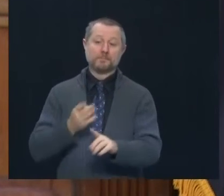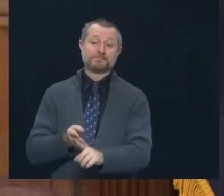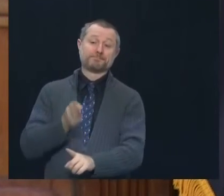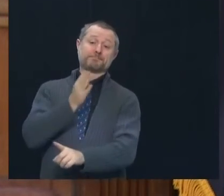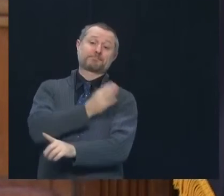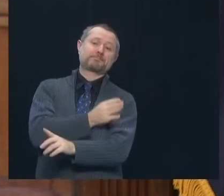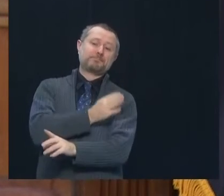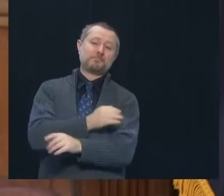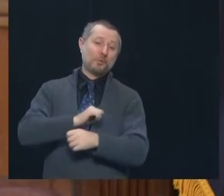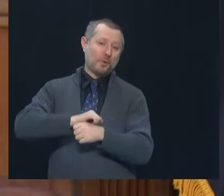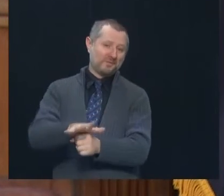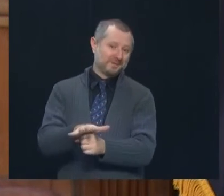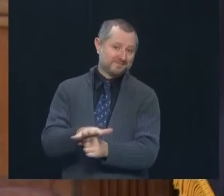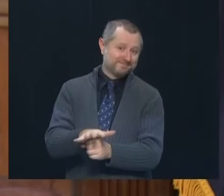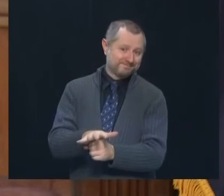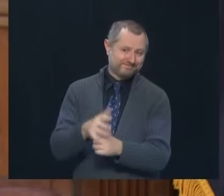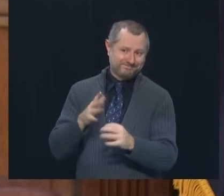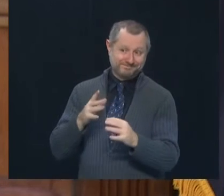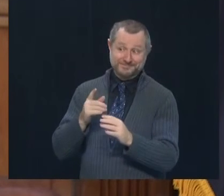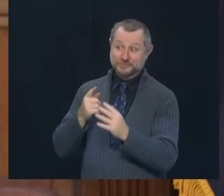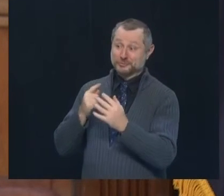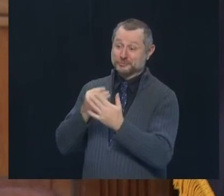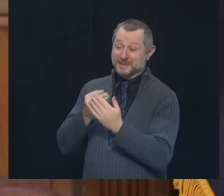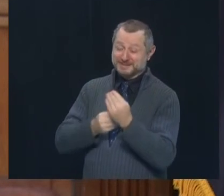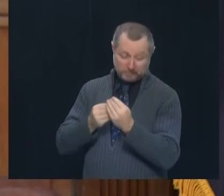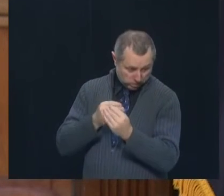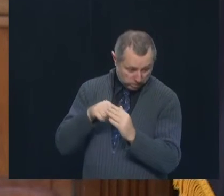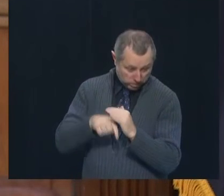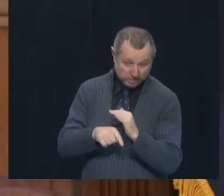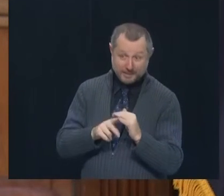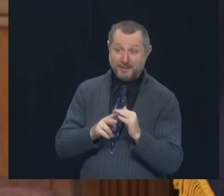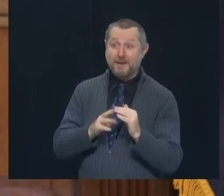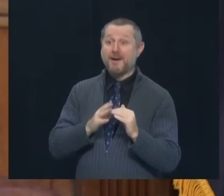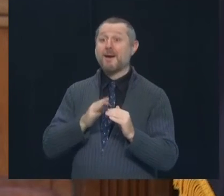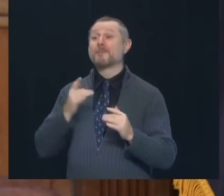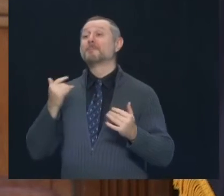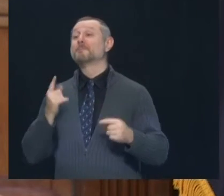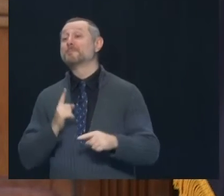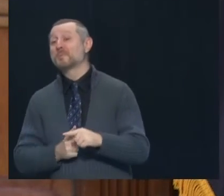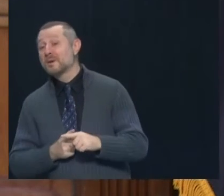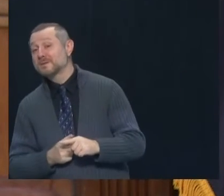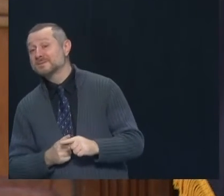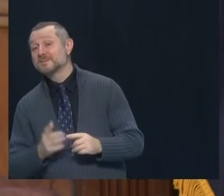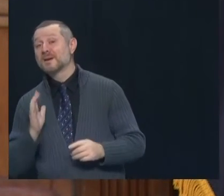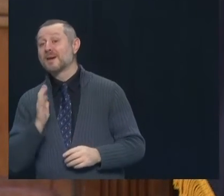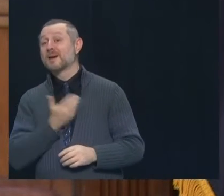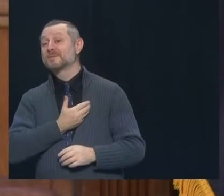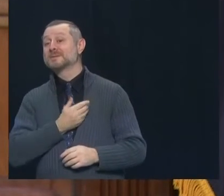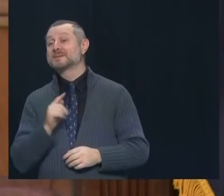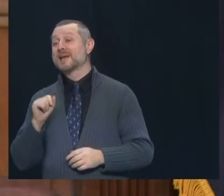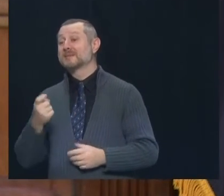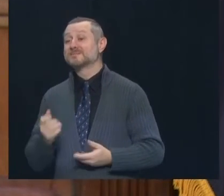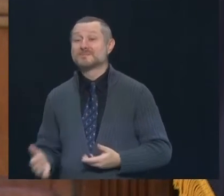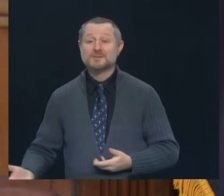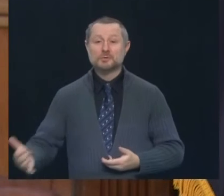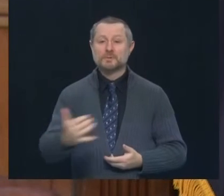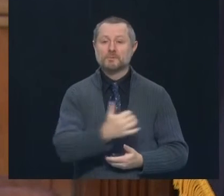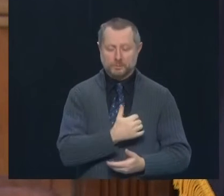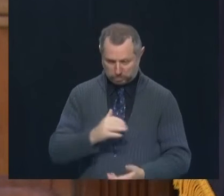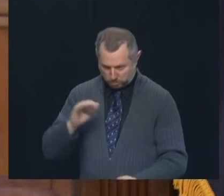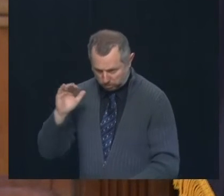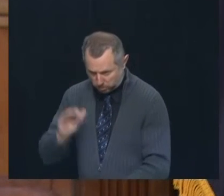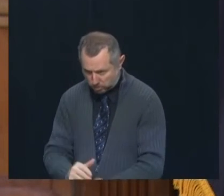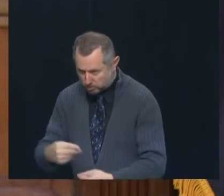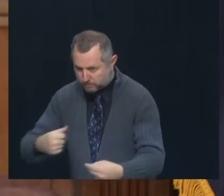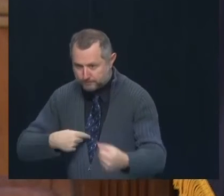treatments. That's without the reduction in revenues. And this is now potentially a